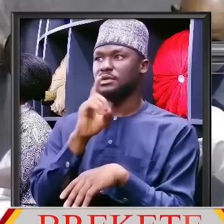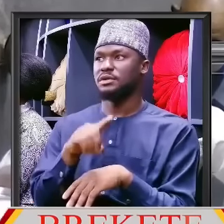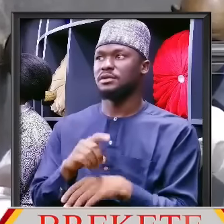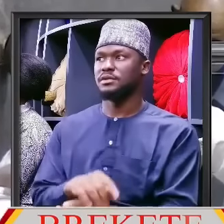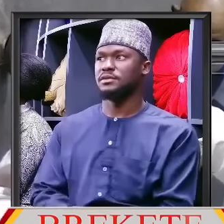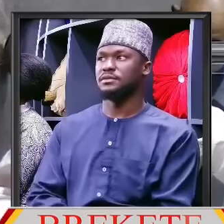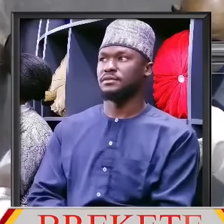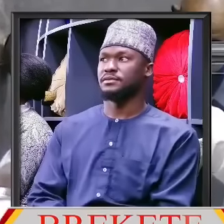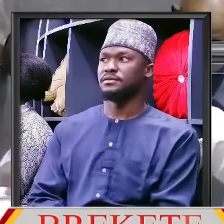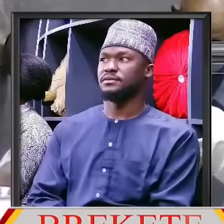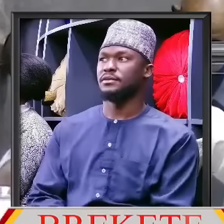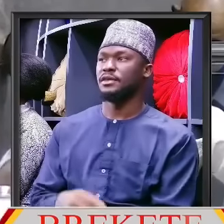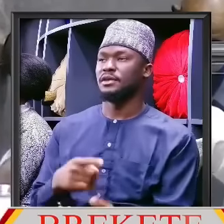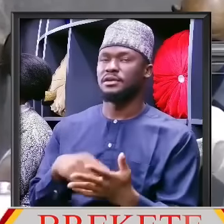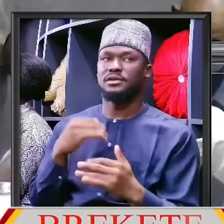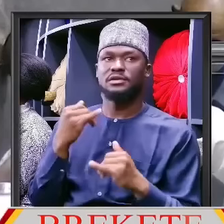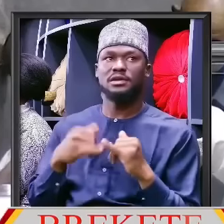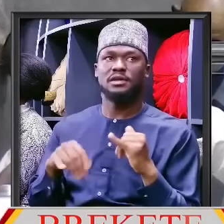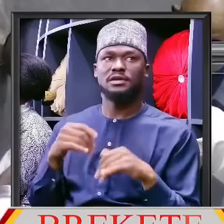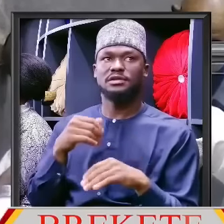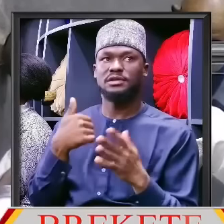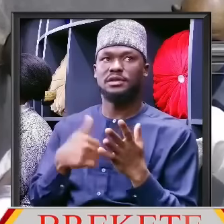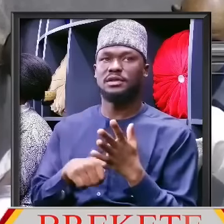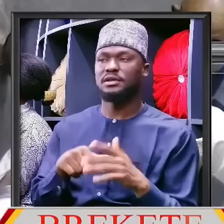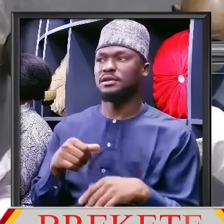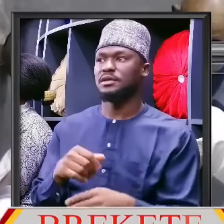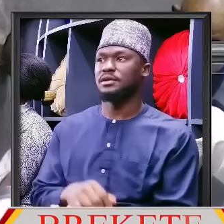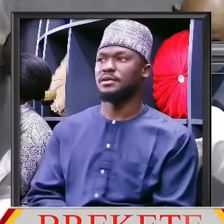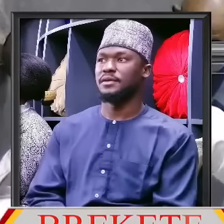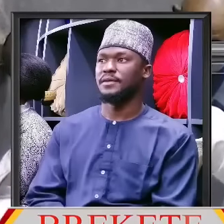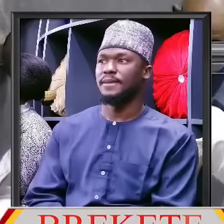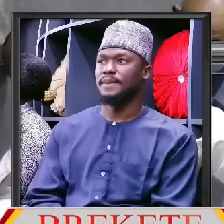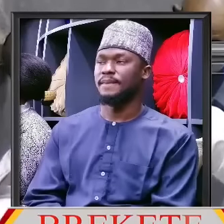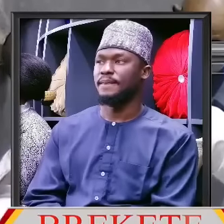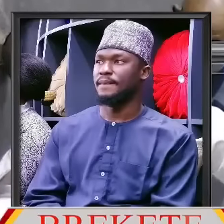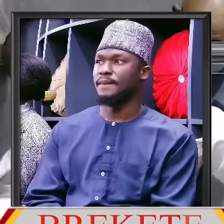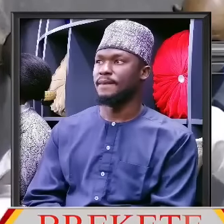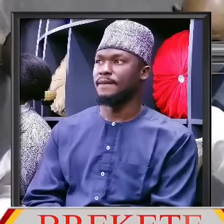You said this last letter. The, you... the date of this last letter, yes, I talk about